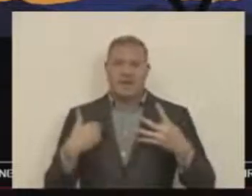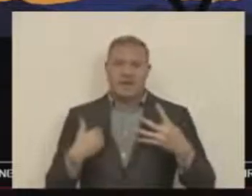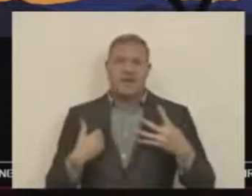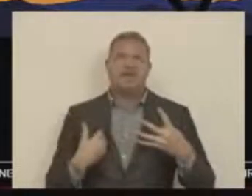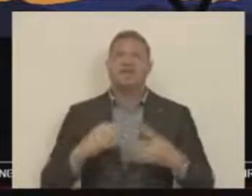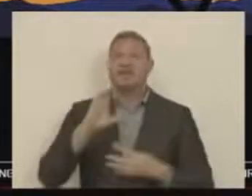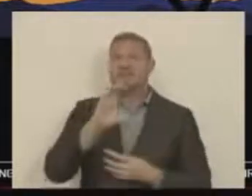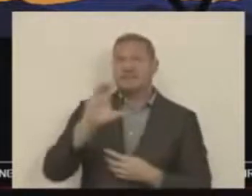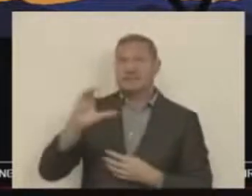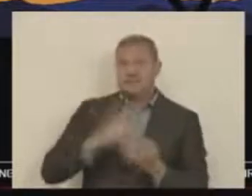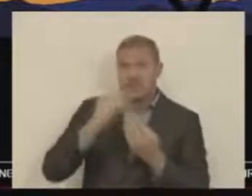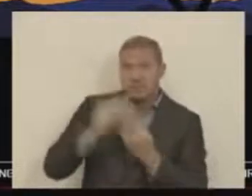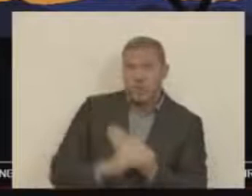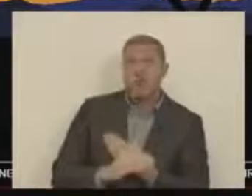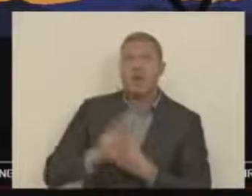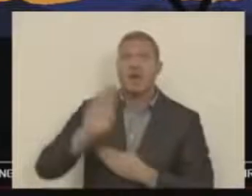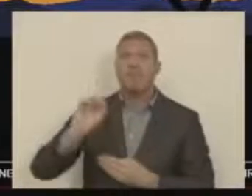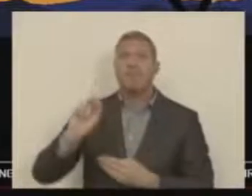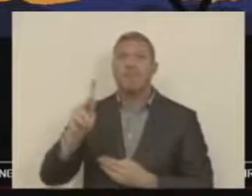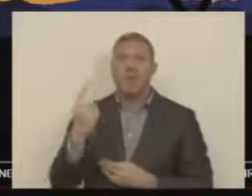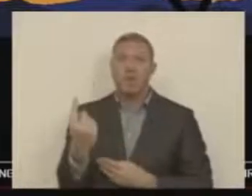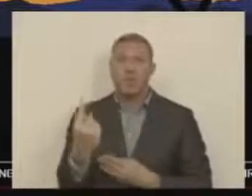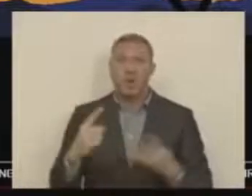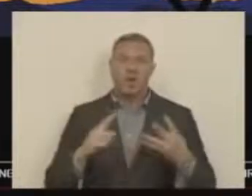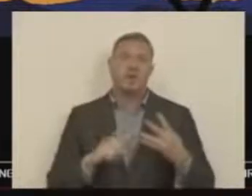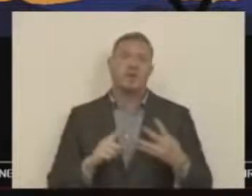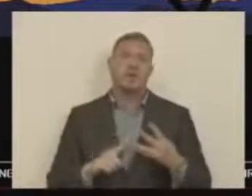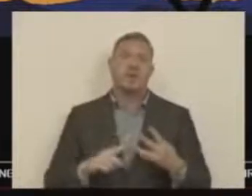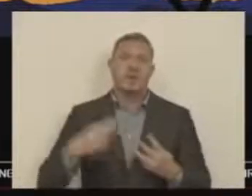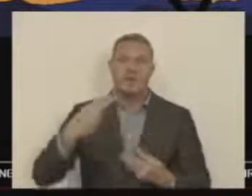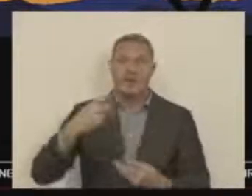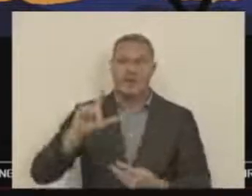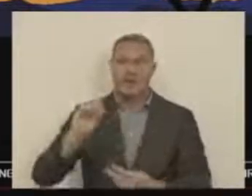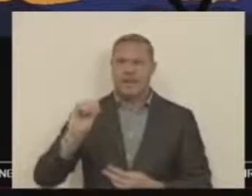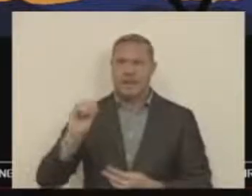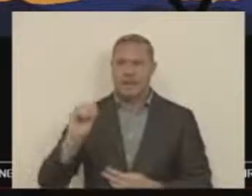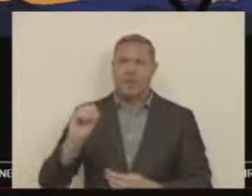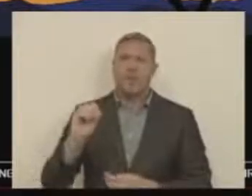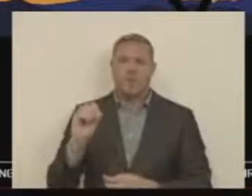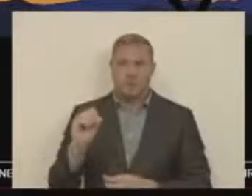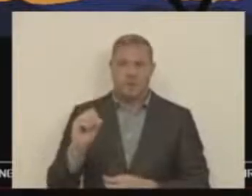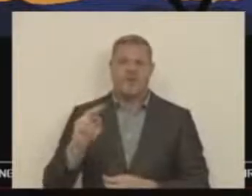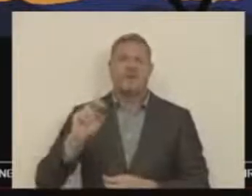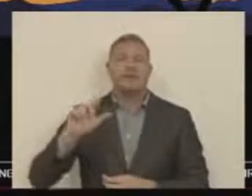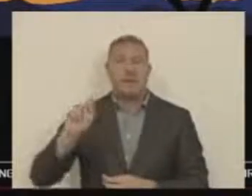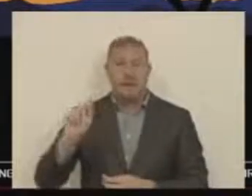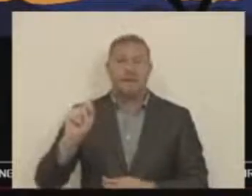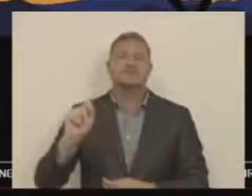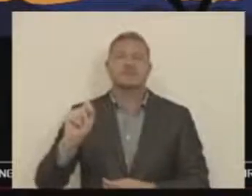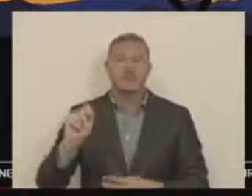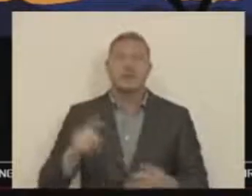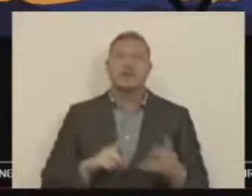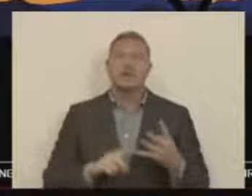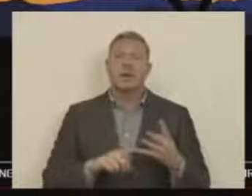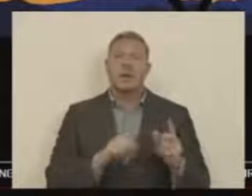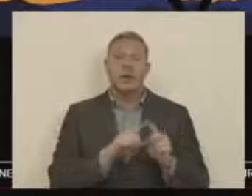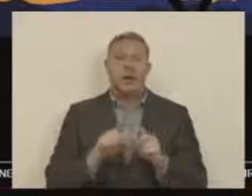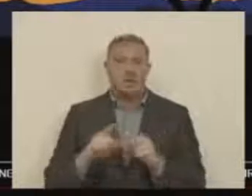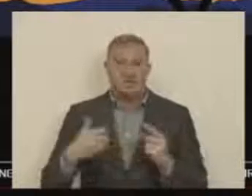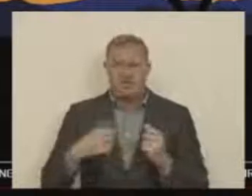CC program Block 1, and we also have the HaloNet. All those are CERB approved payloads. They've been on our list to